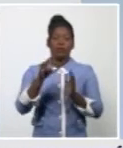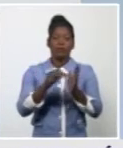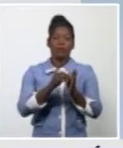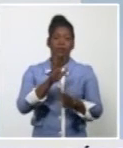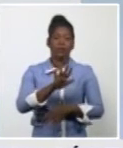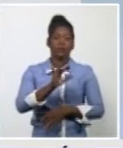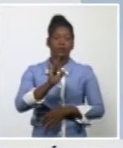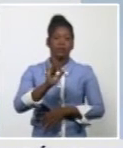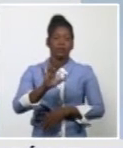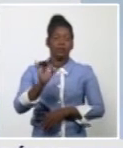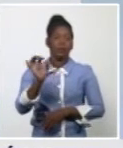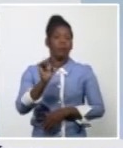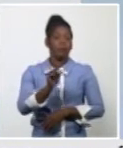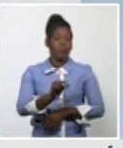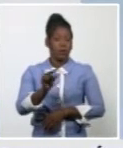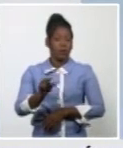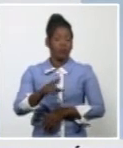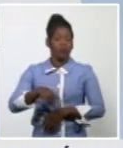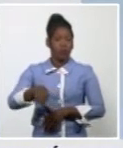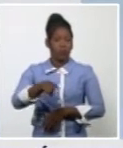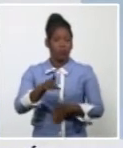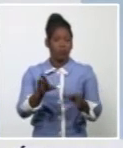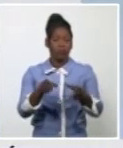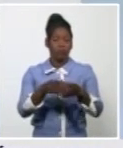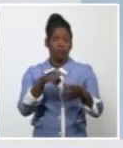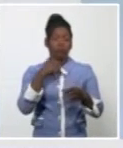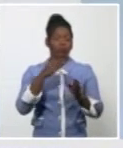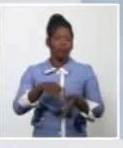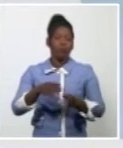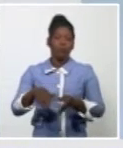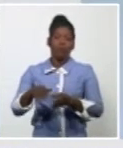3,575 people died in the region yesterday,